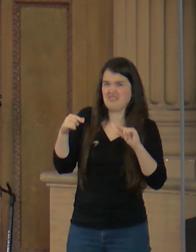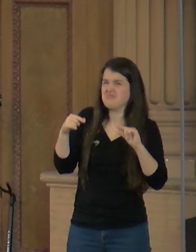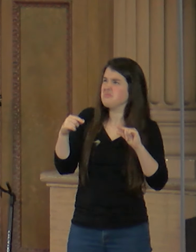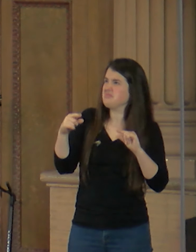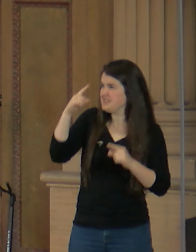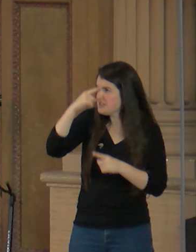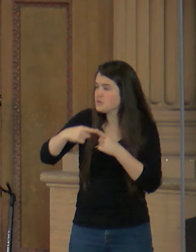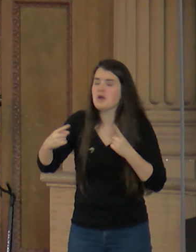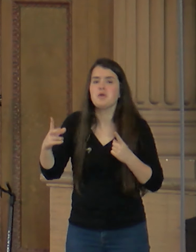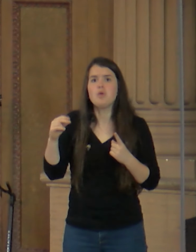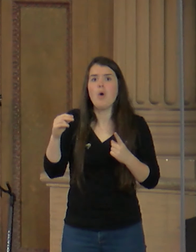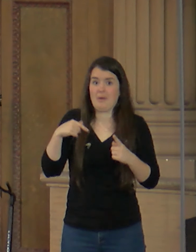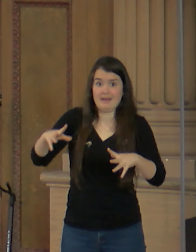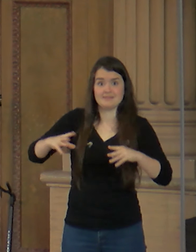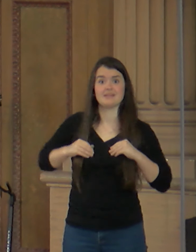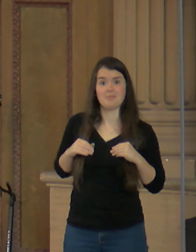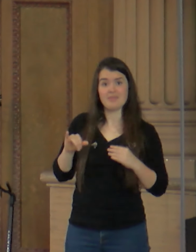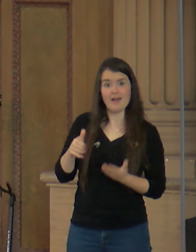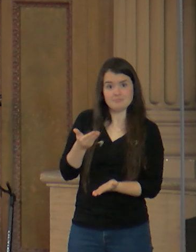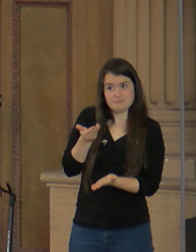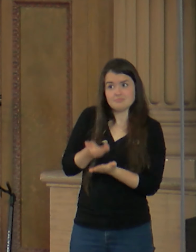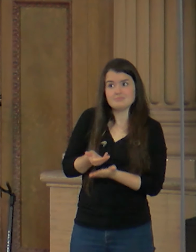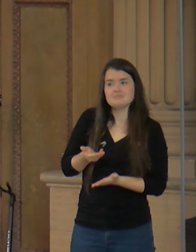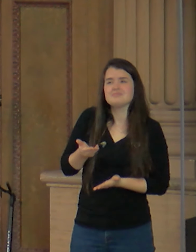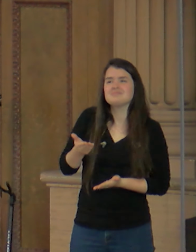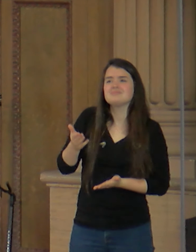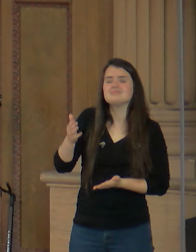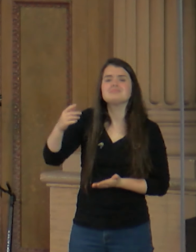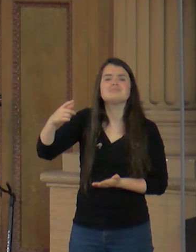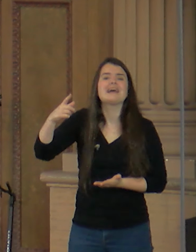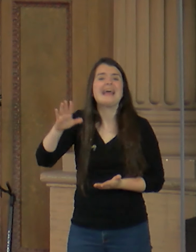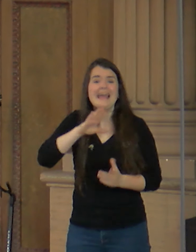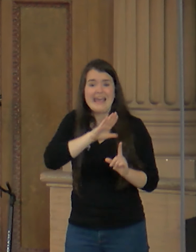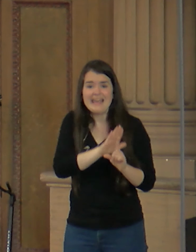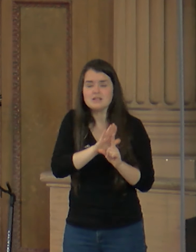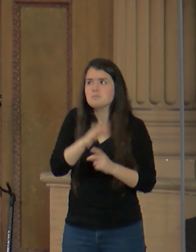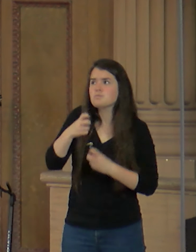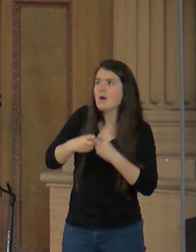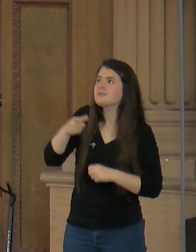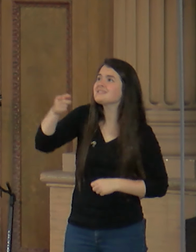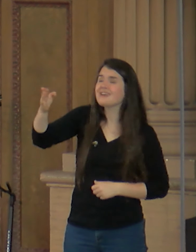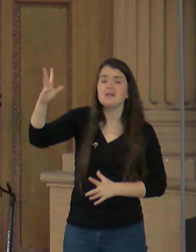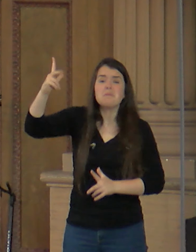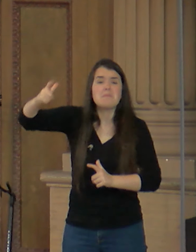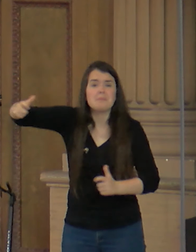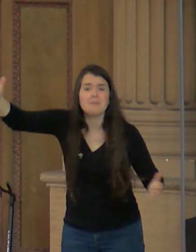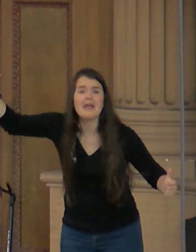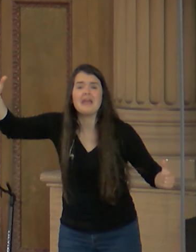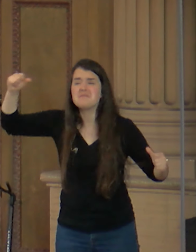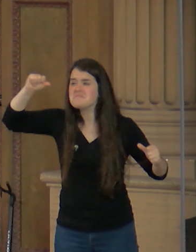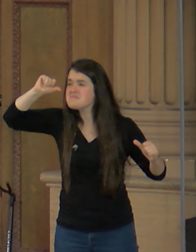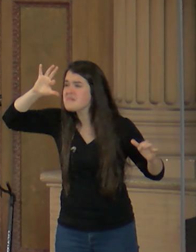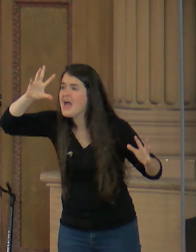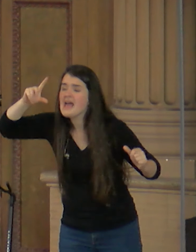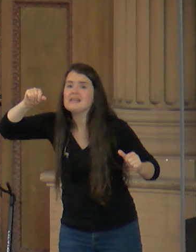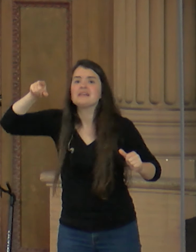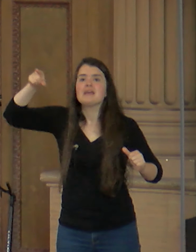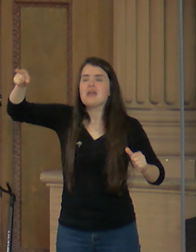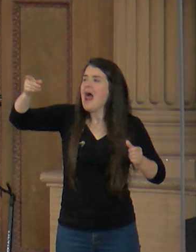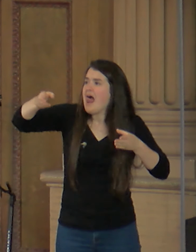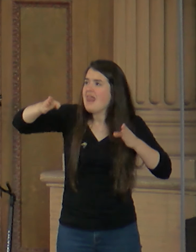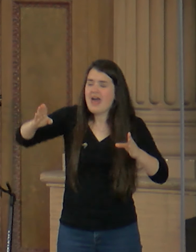is so big and knows so much was allowing this much calamity in his life. How could this God who is so big and is omnipotent allow these things